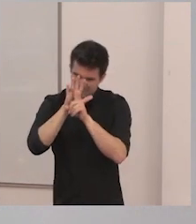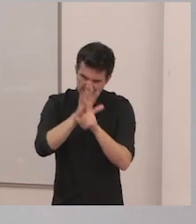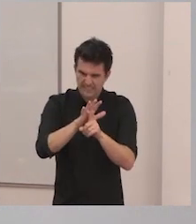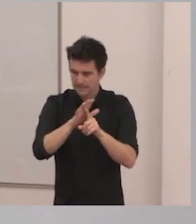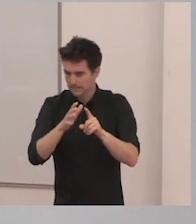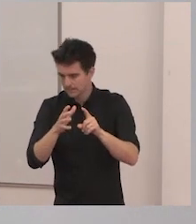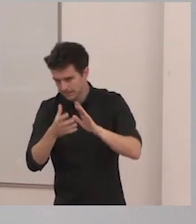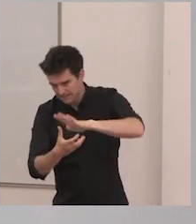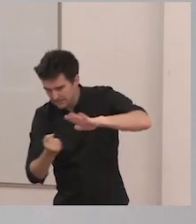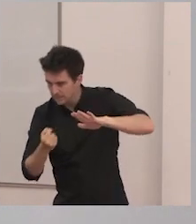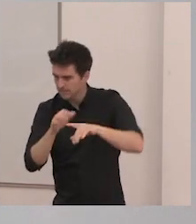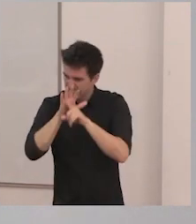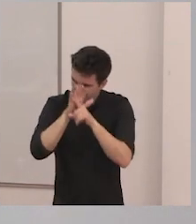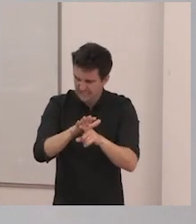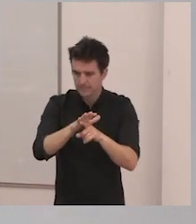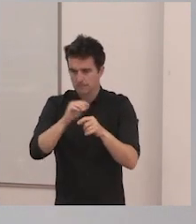this issue